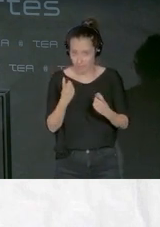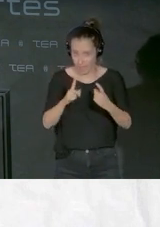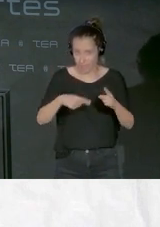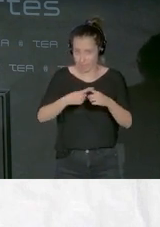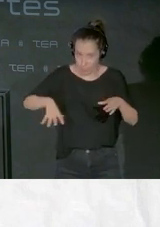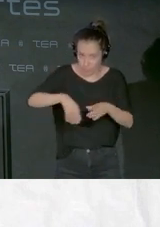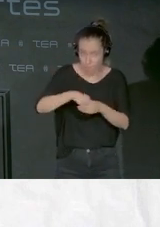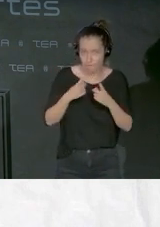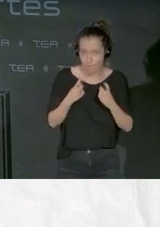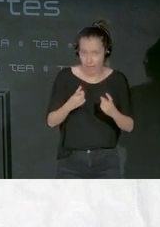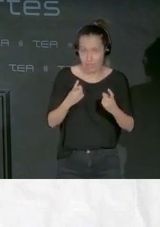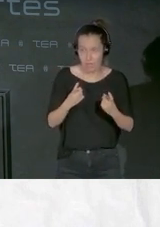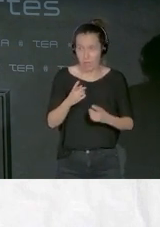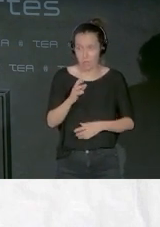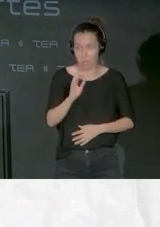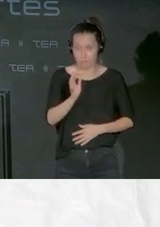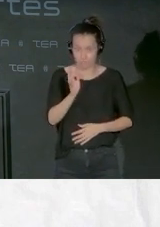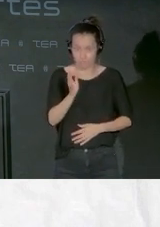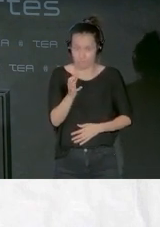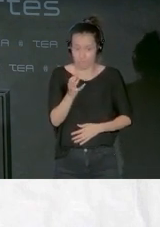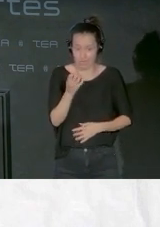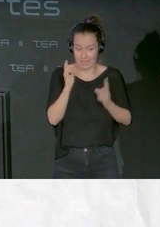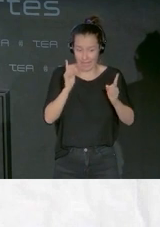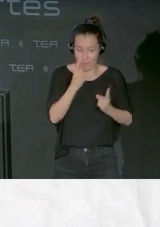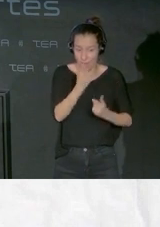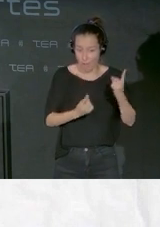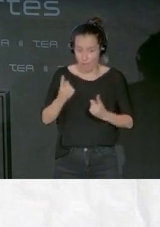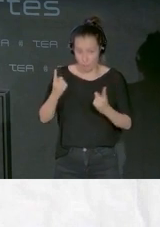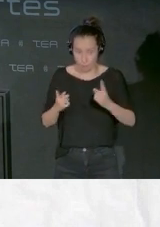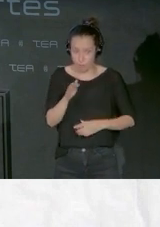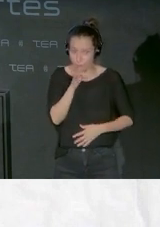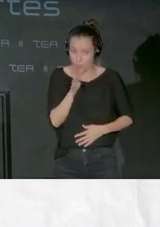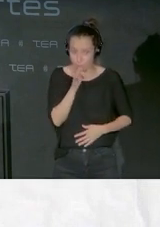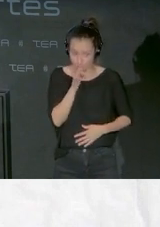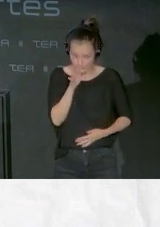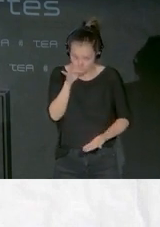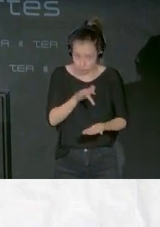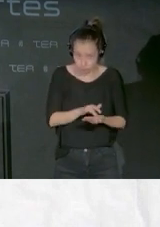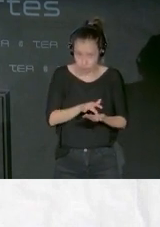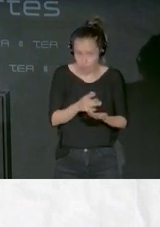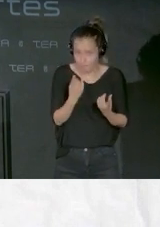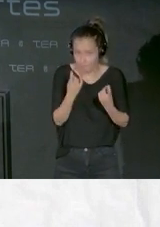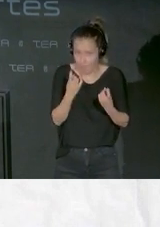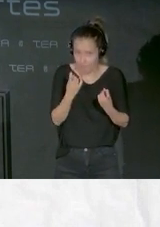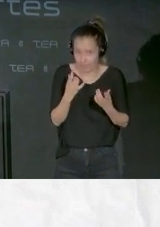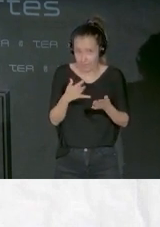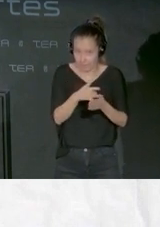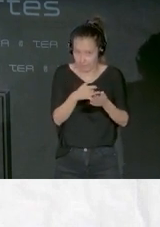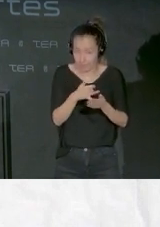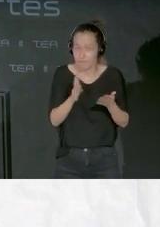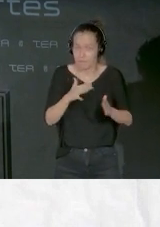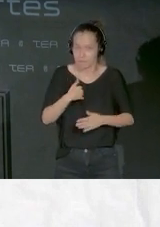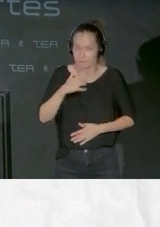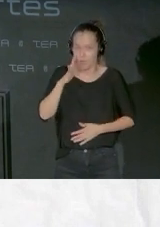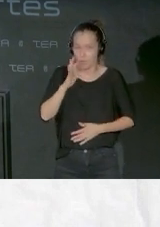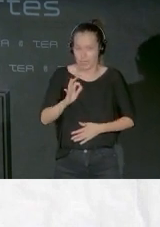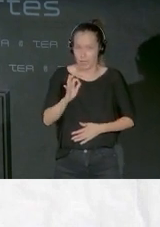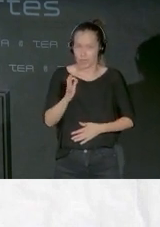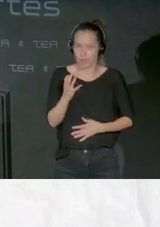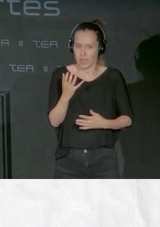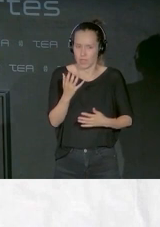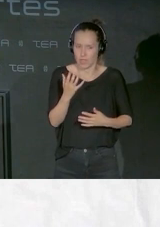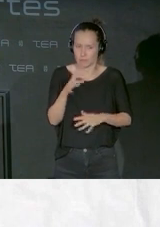around, but I think the sector kind of realises that now. I'm sure a lot of the sector did previously, really, but there's a lot more activity going on, particularly at the